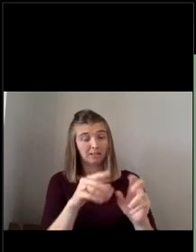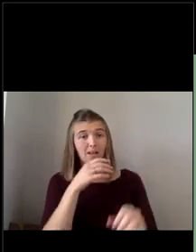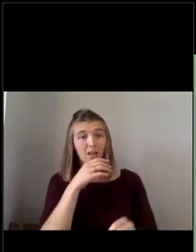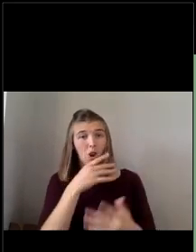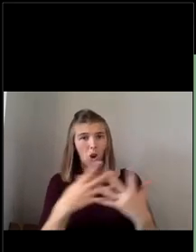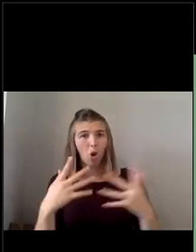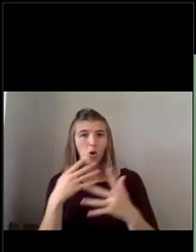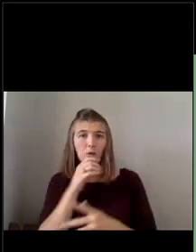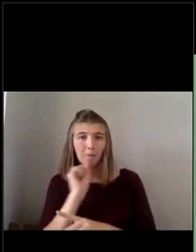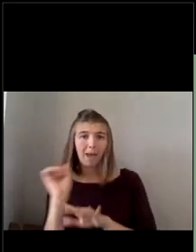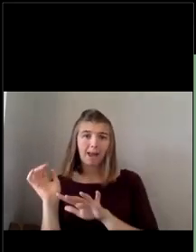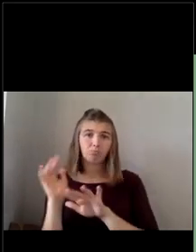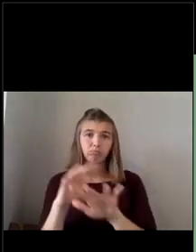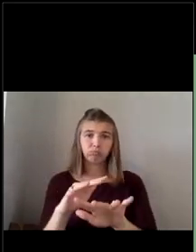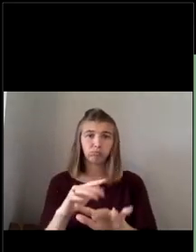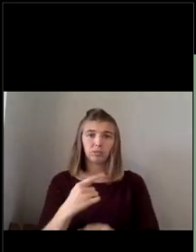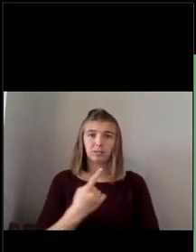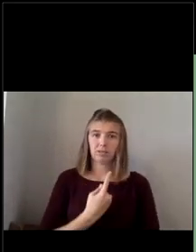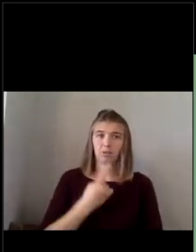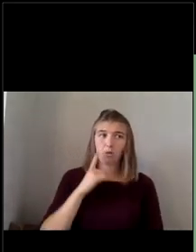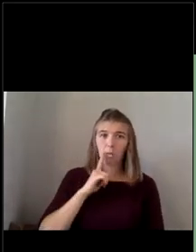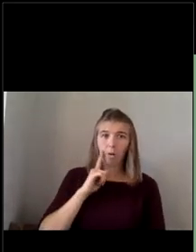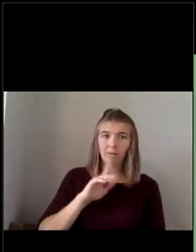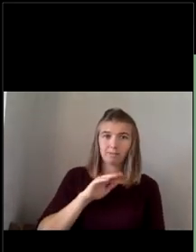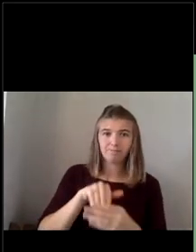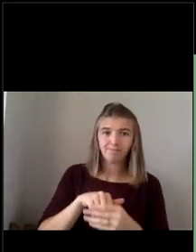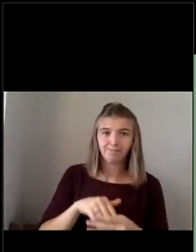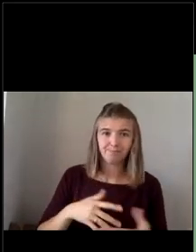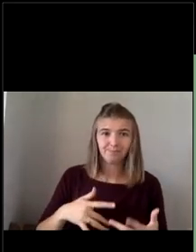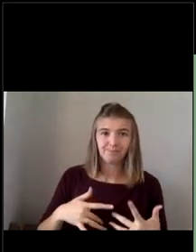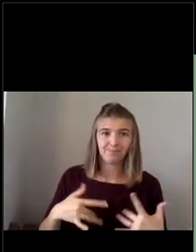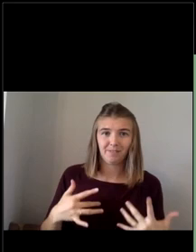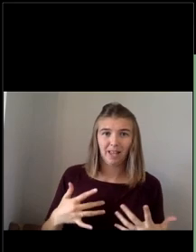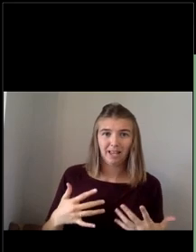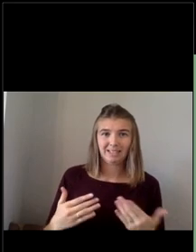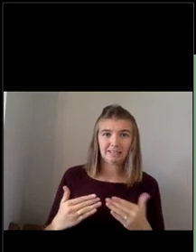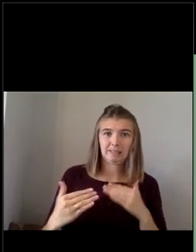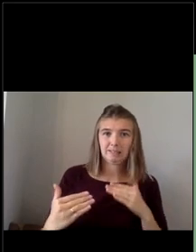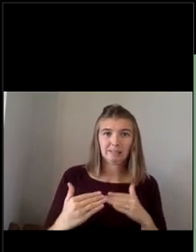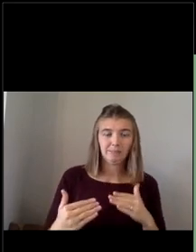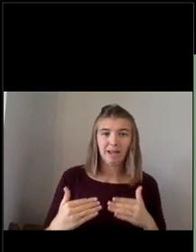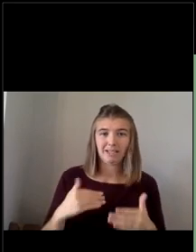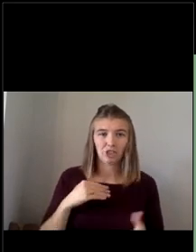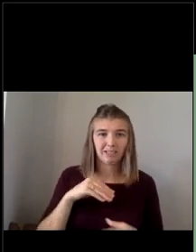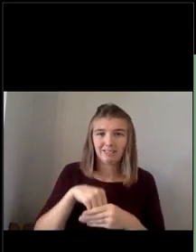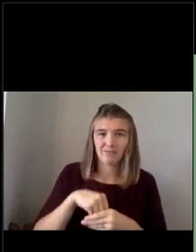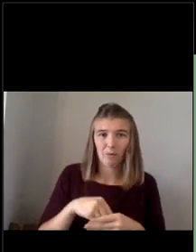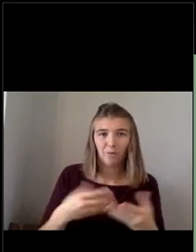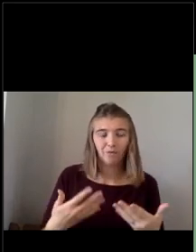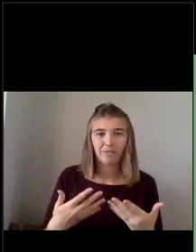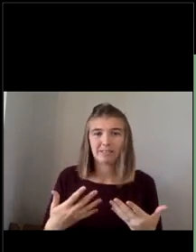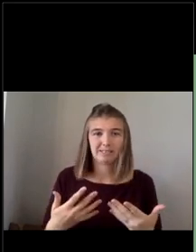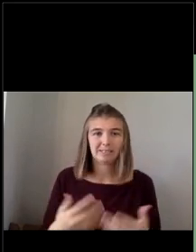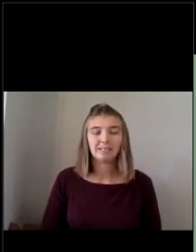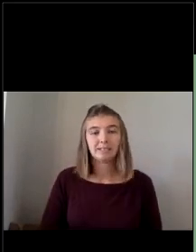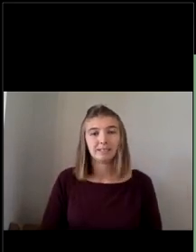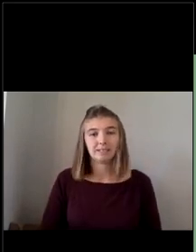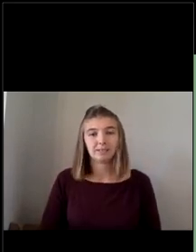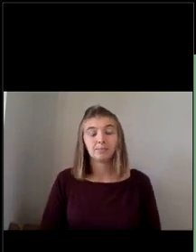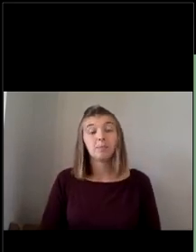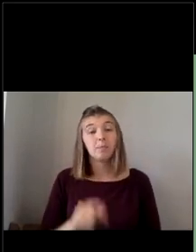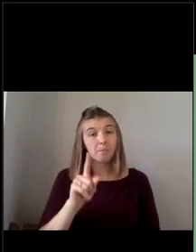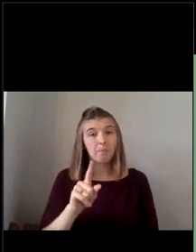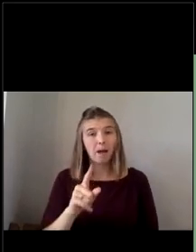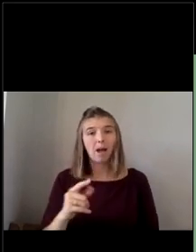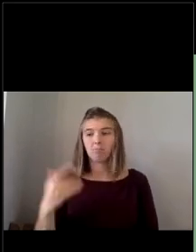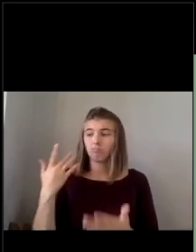subjects tend to fall in this category. But however, you know, it must be said that there is a lot of good work that is being done currently